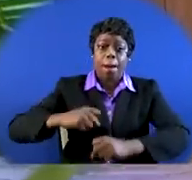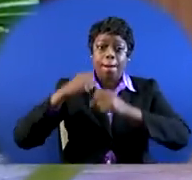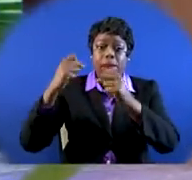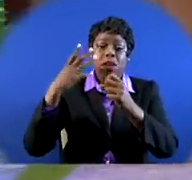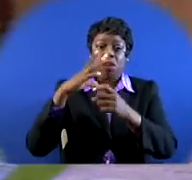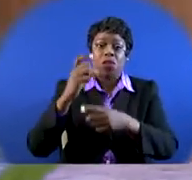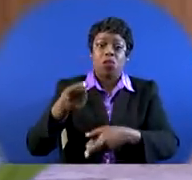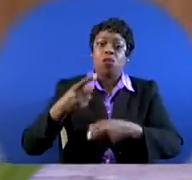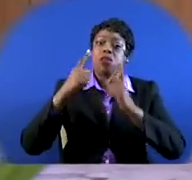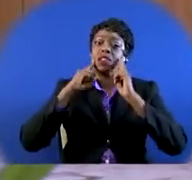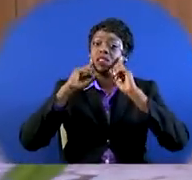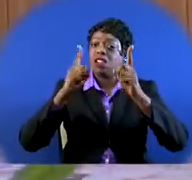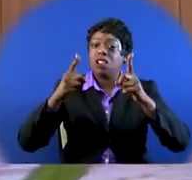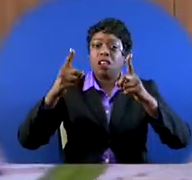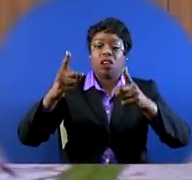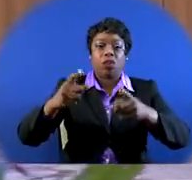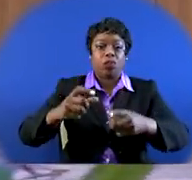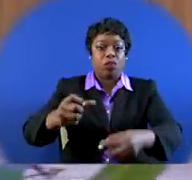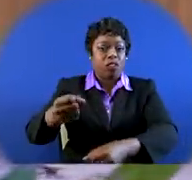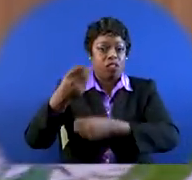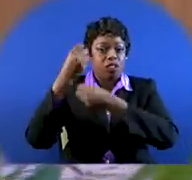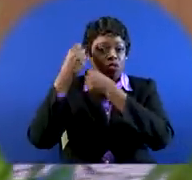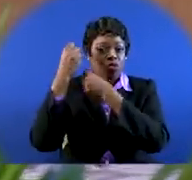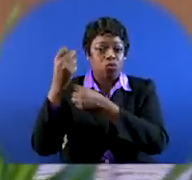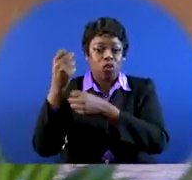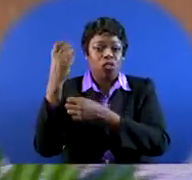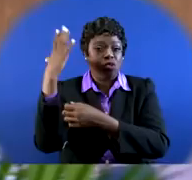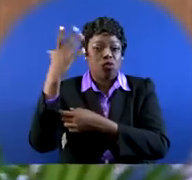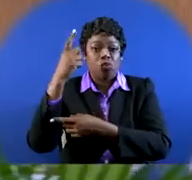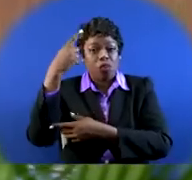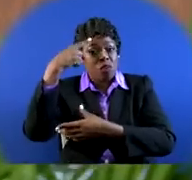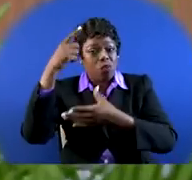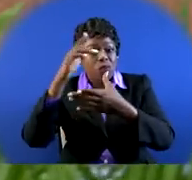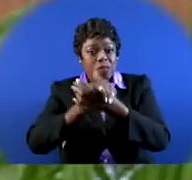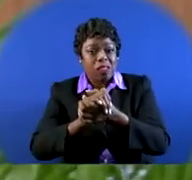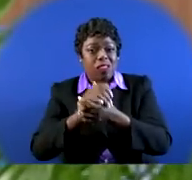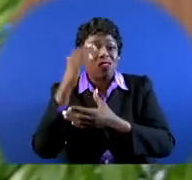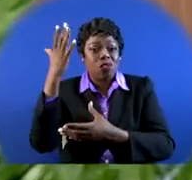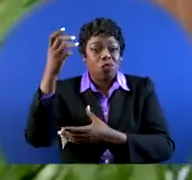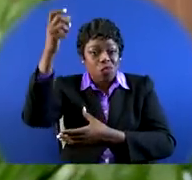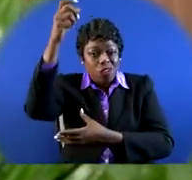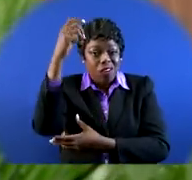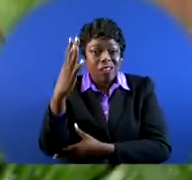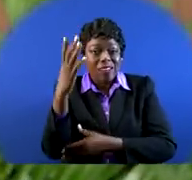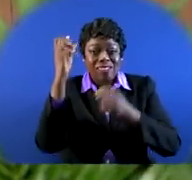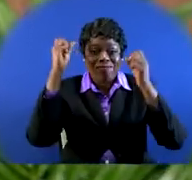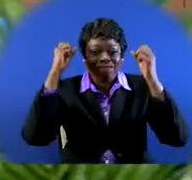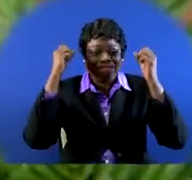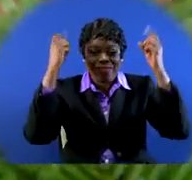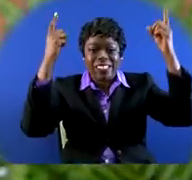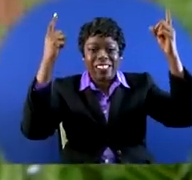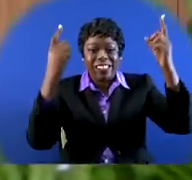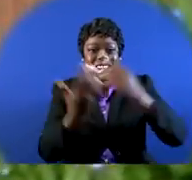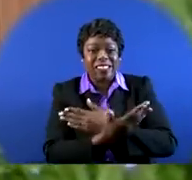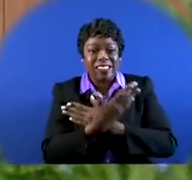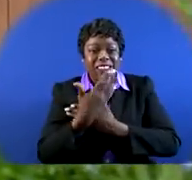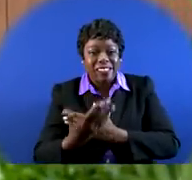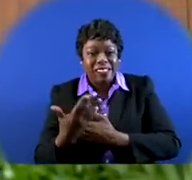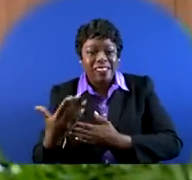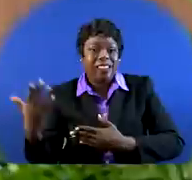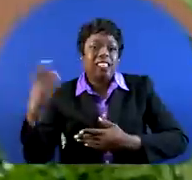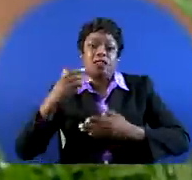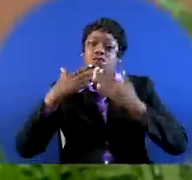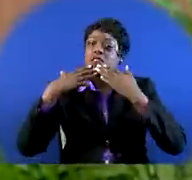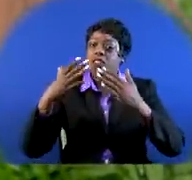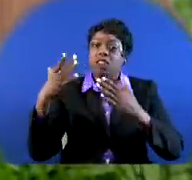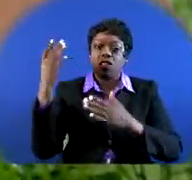we trust you and we believe that you are the God of amazing things. We thank you for Jesus.